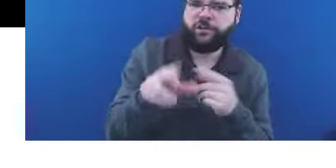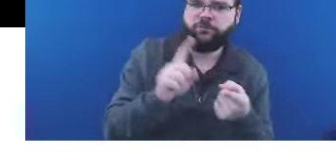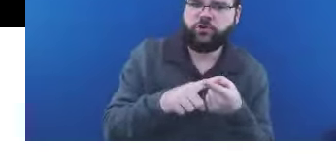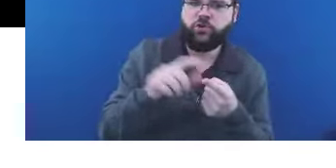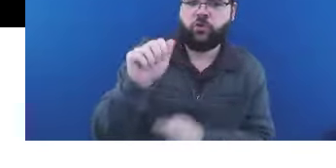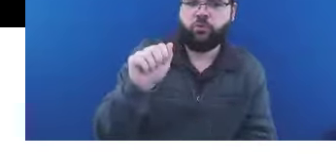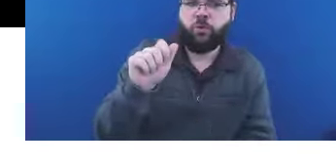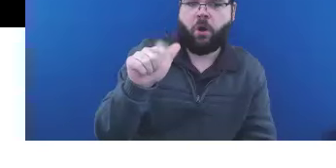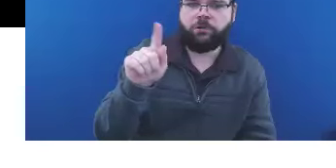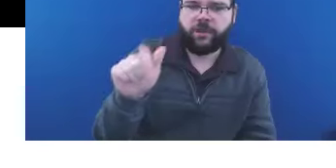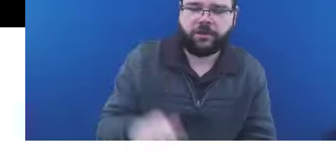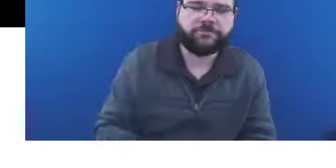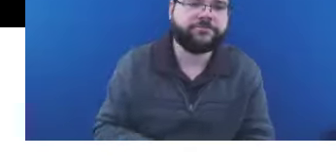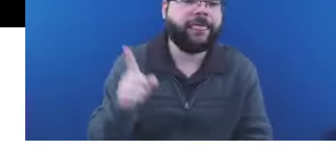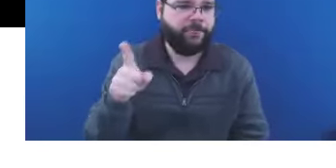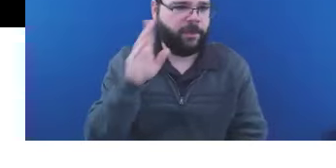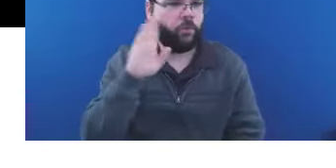Alta. They would